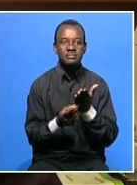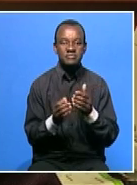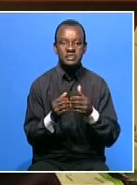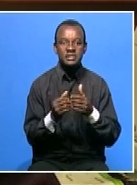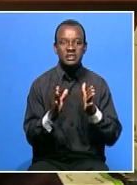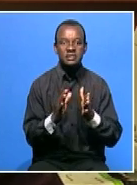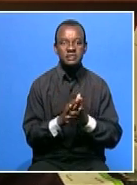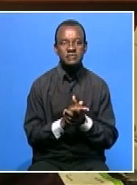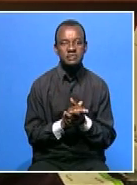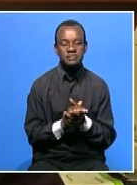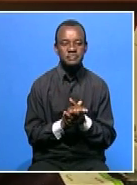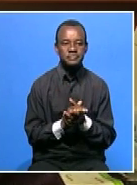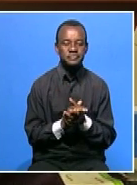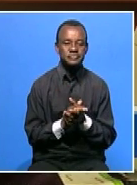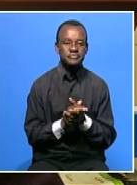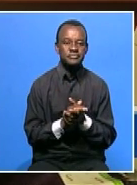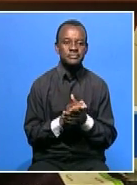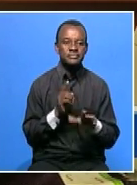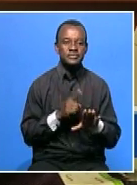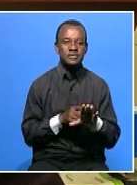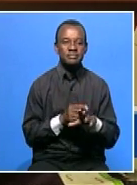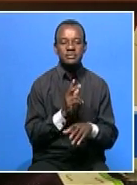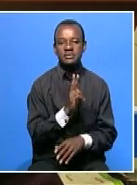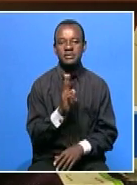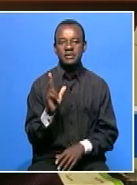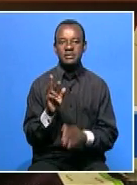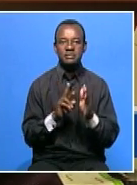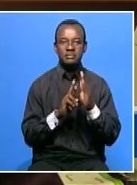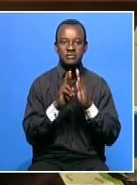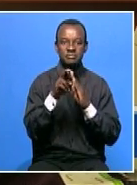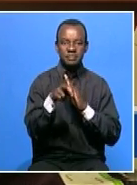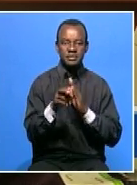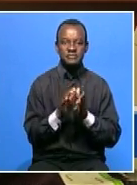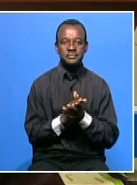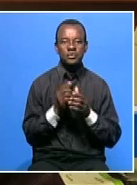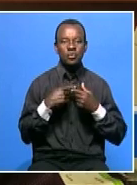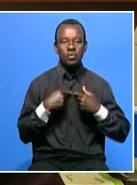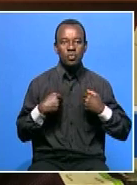indicated, that when they report, where necessary, we advise.